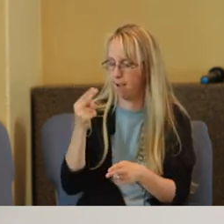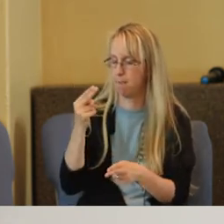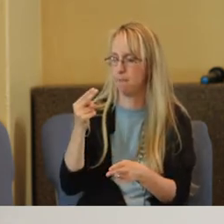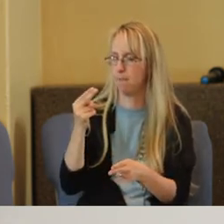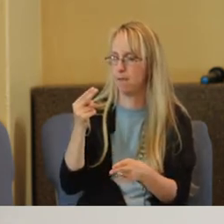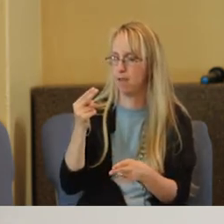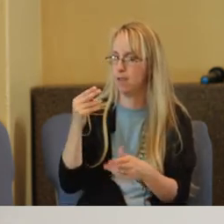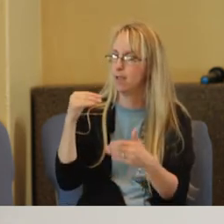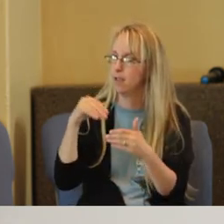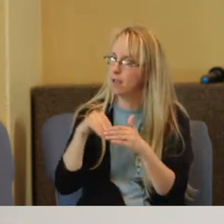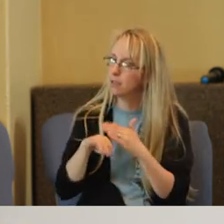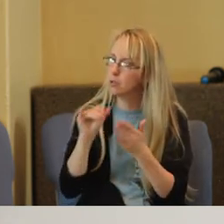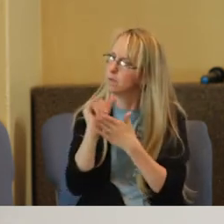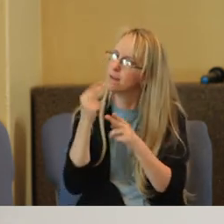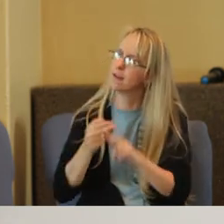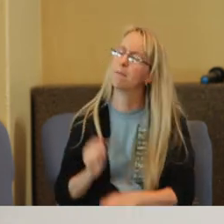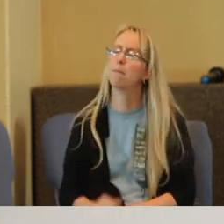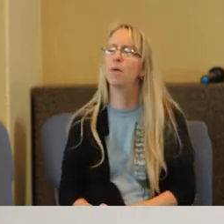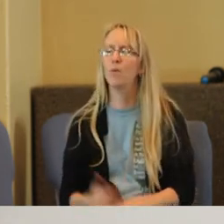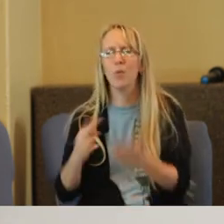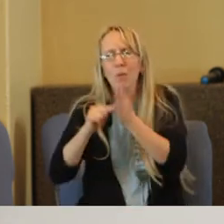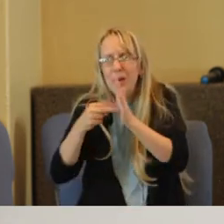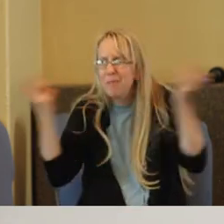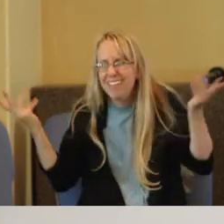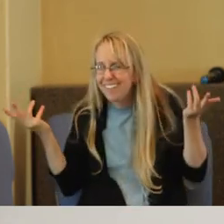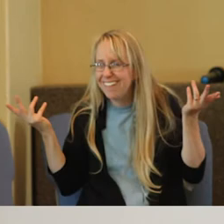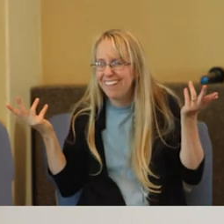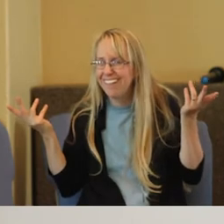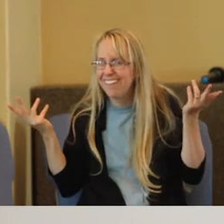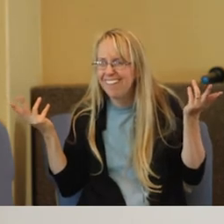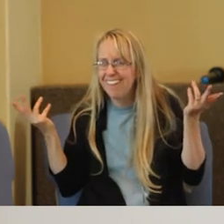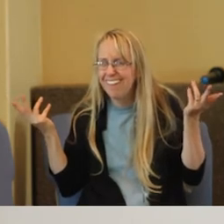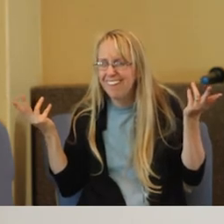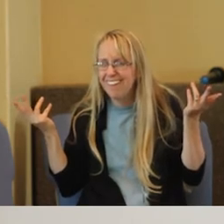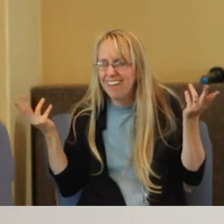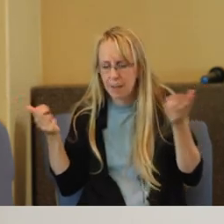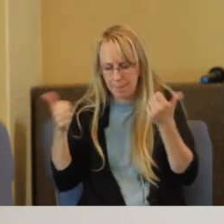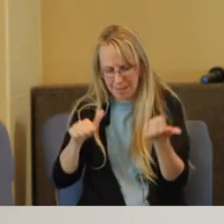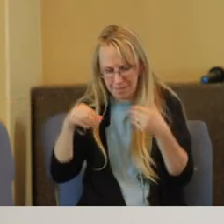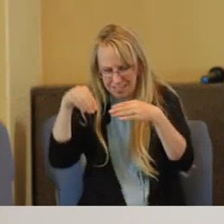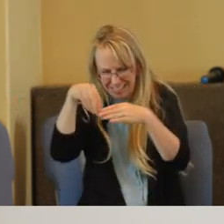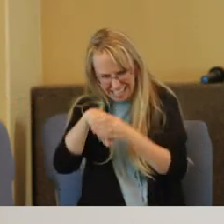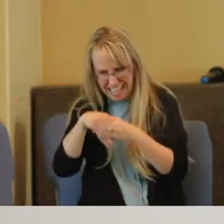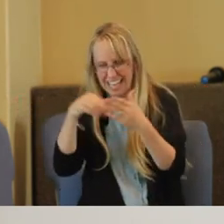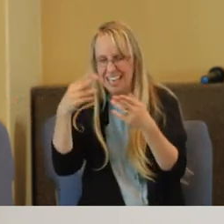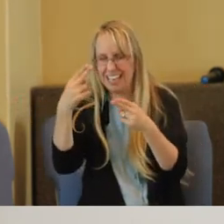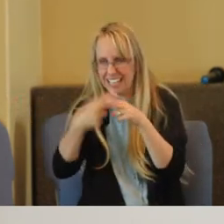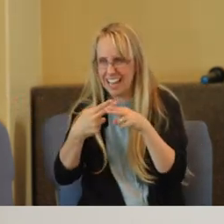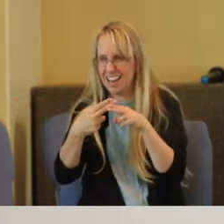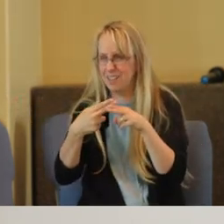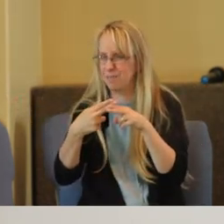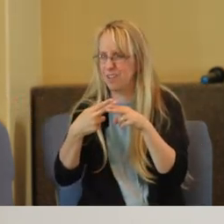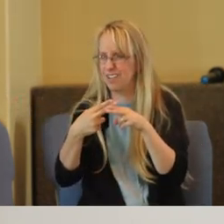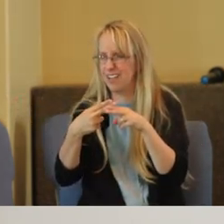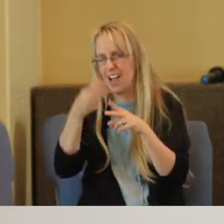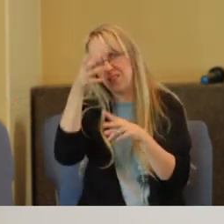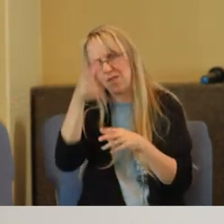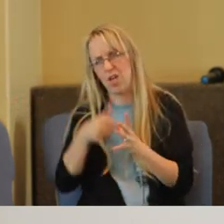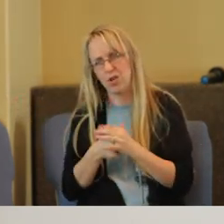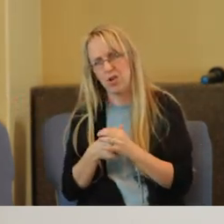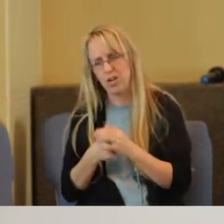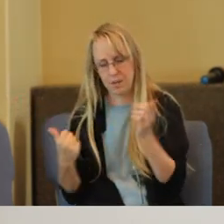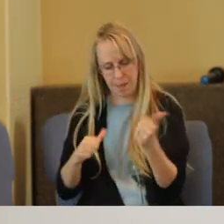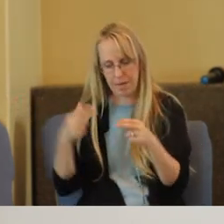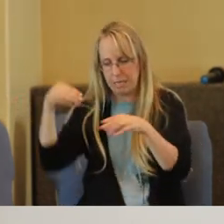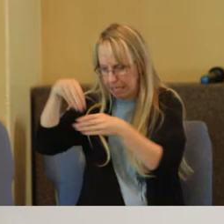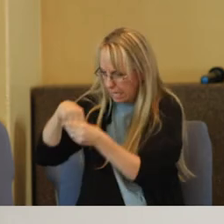that name. What's that mean? To be baptized in the name of the Father. To be baptized in the